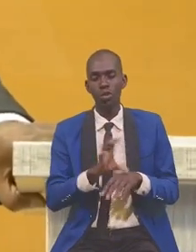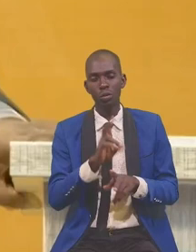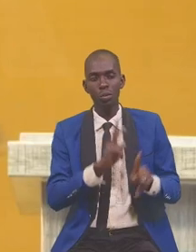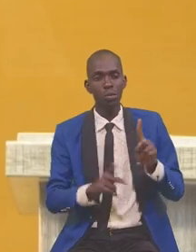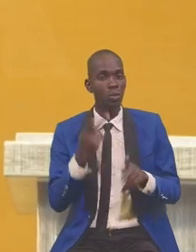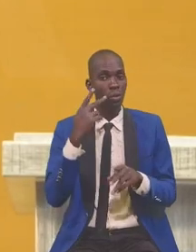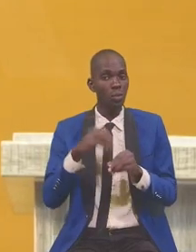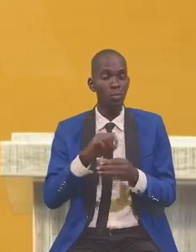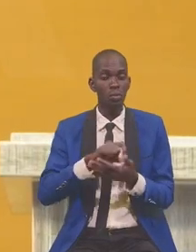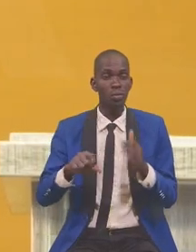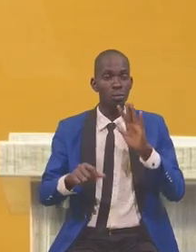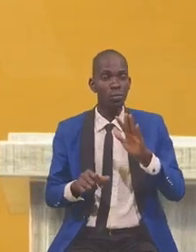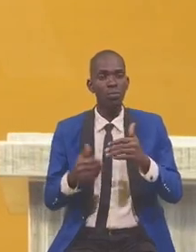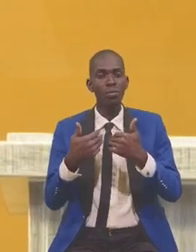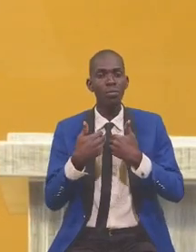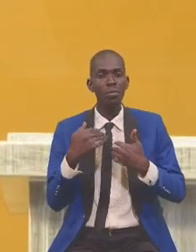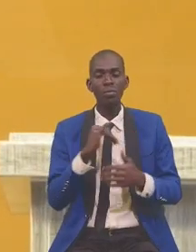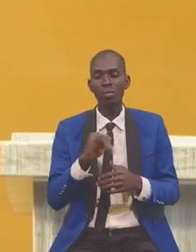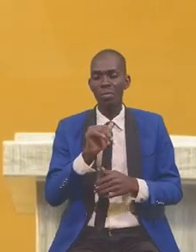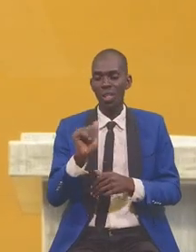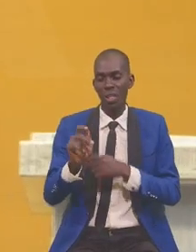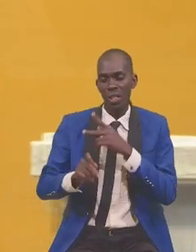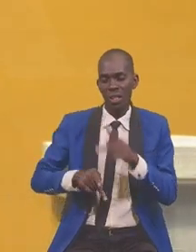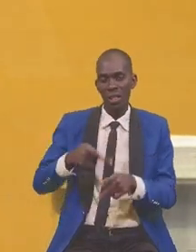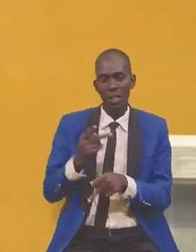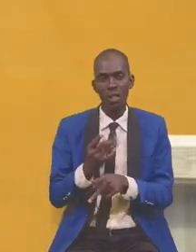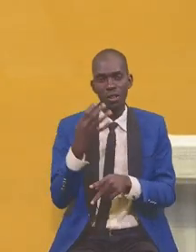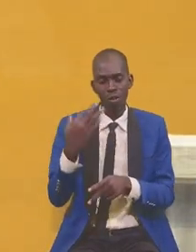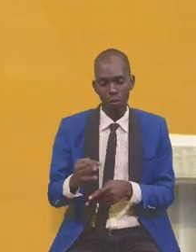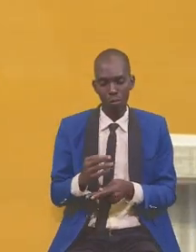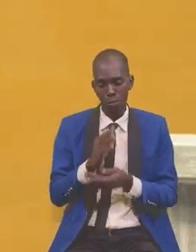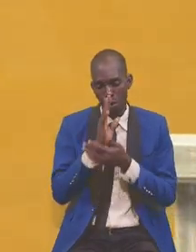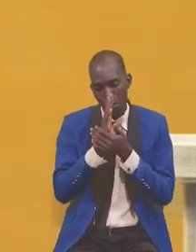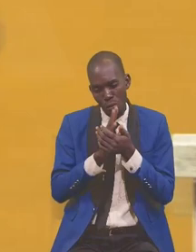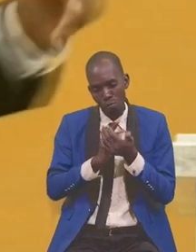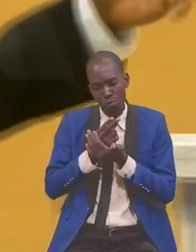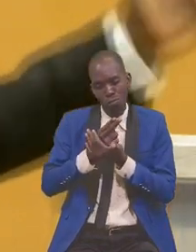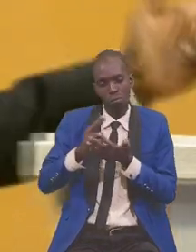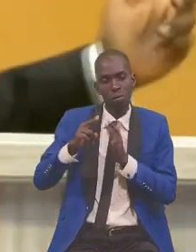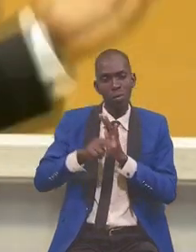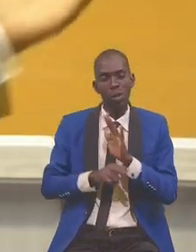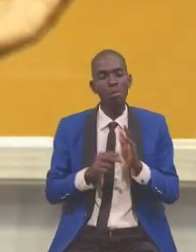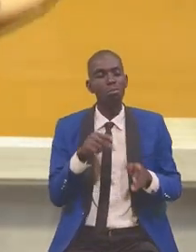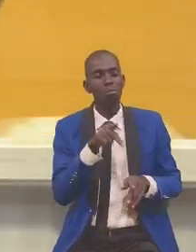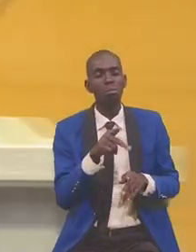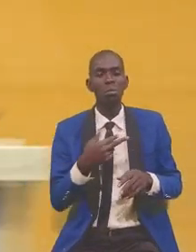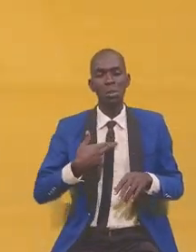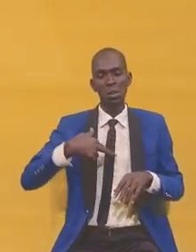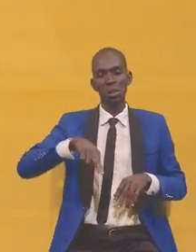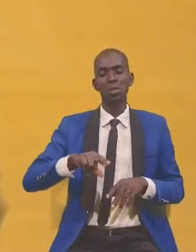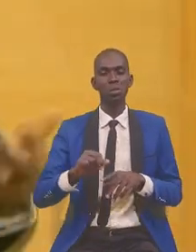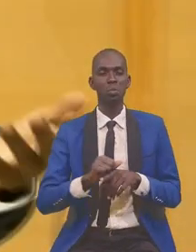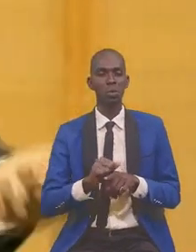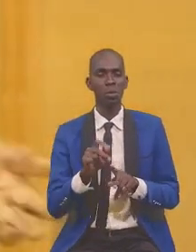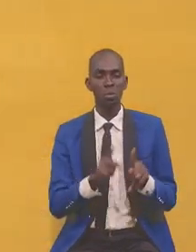5, having a form of godliness. Church people, religious people, those people in courts that say